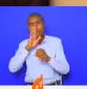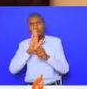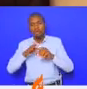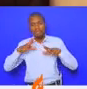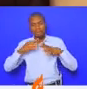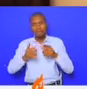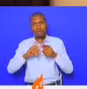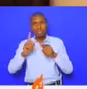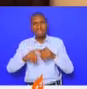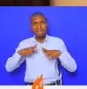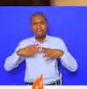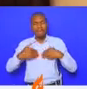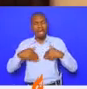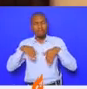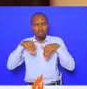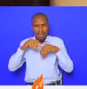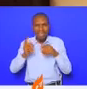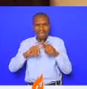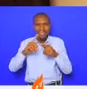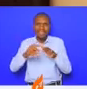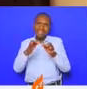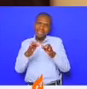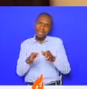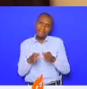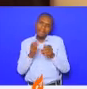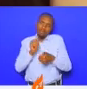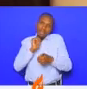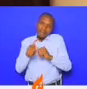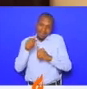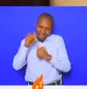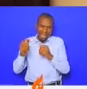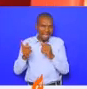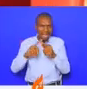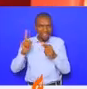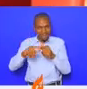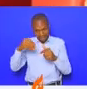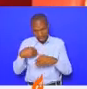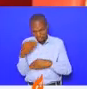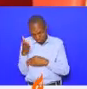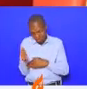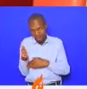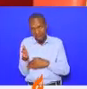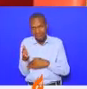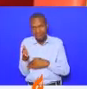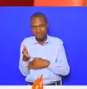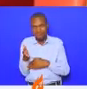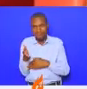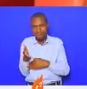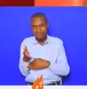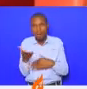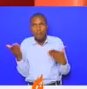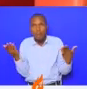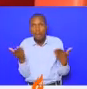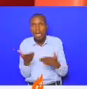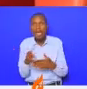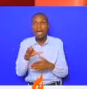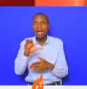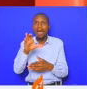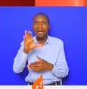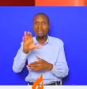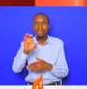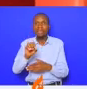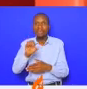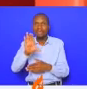our people are very clever because the budget we pass here, they have it. Speaker, where CEC is